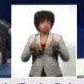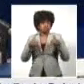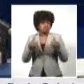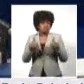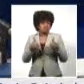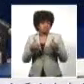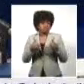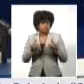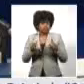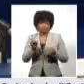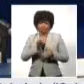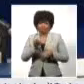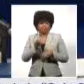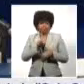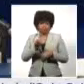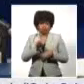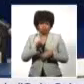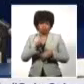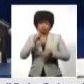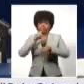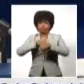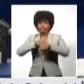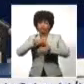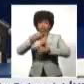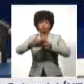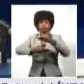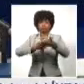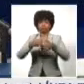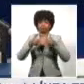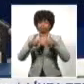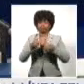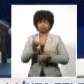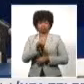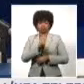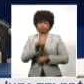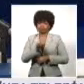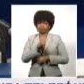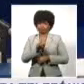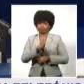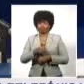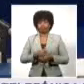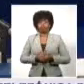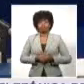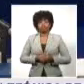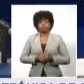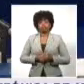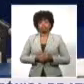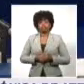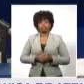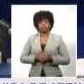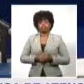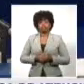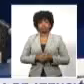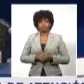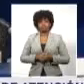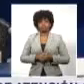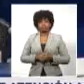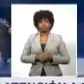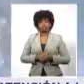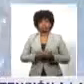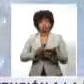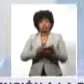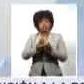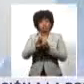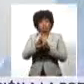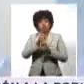41.04% of the total of cases reported in the world. In one day only, the region reported the death